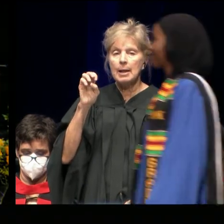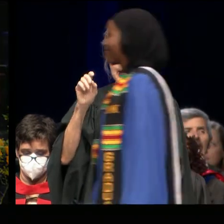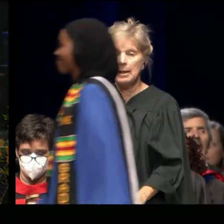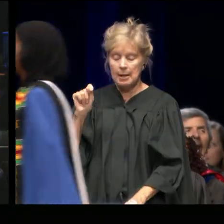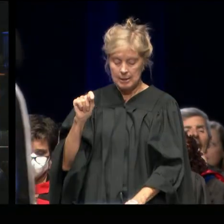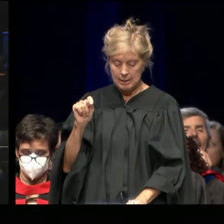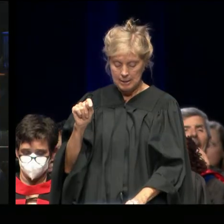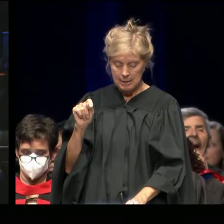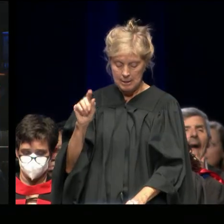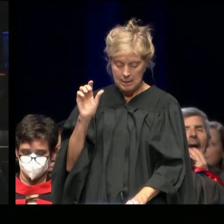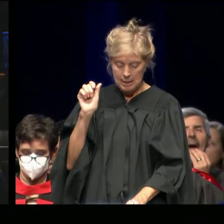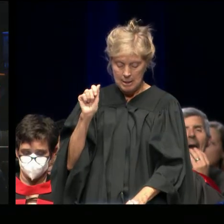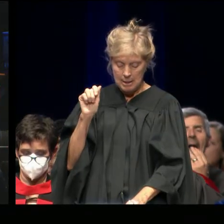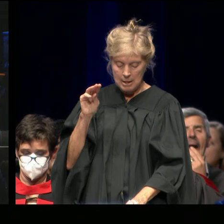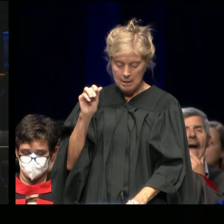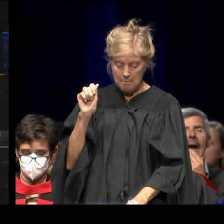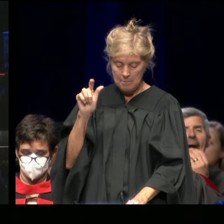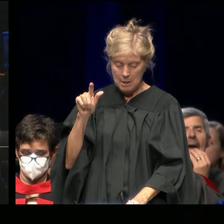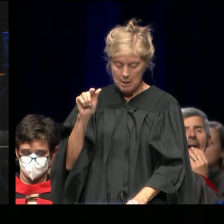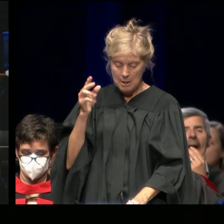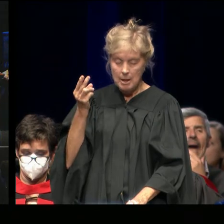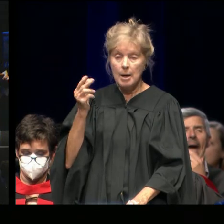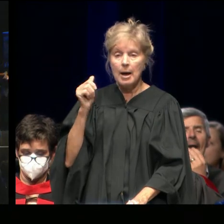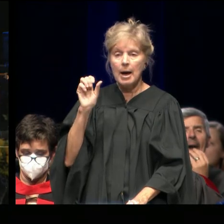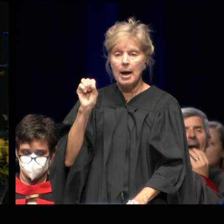Amal Hashi.